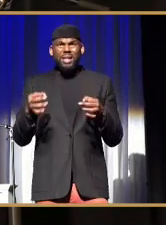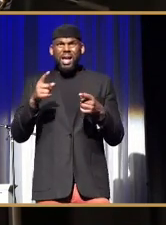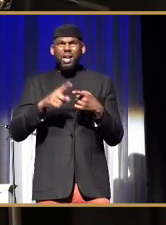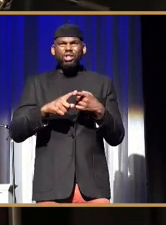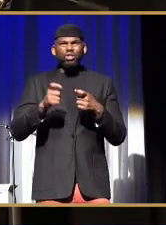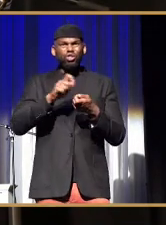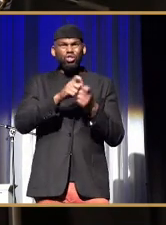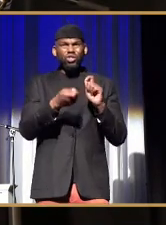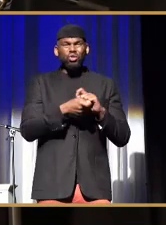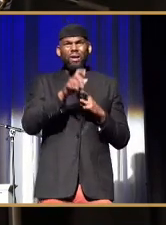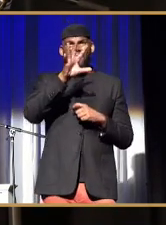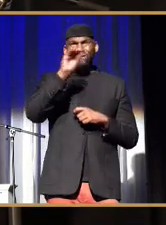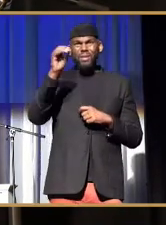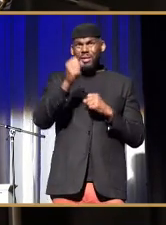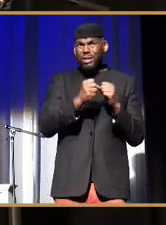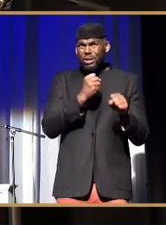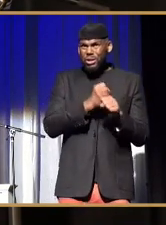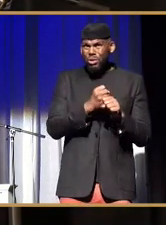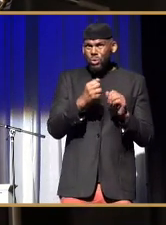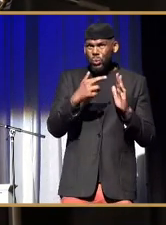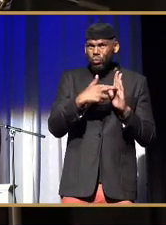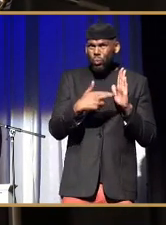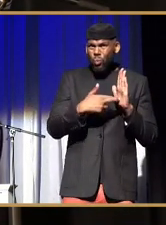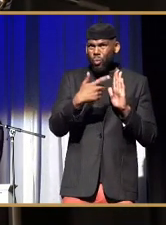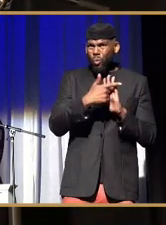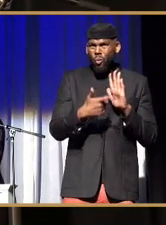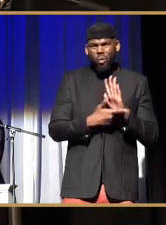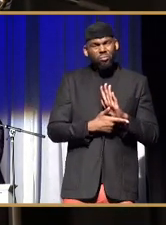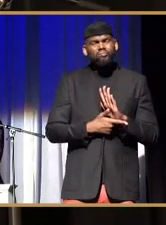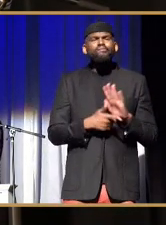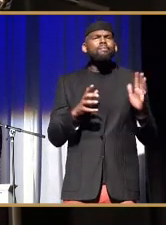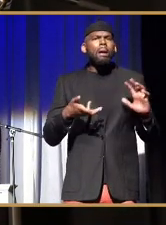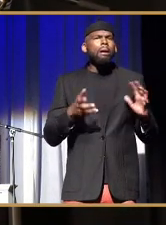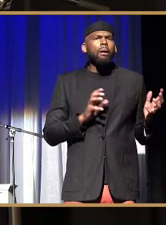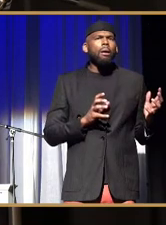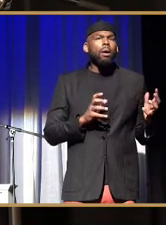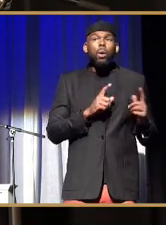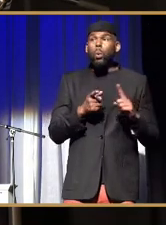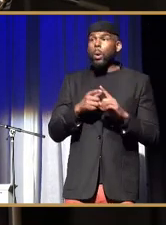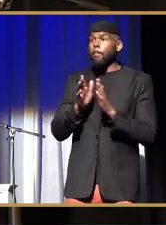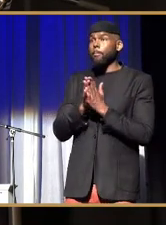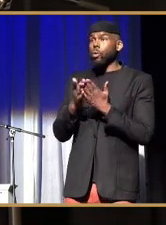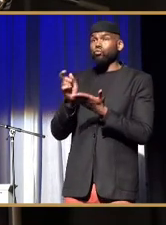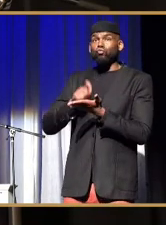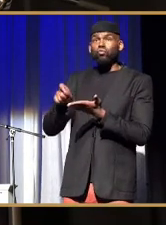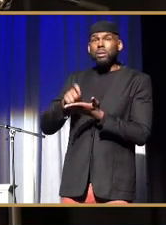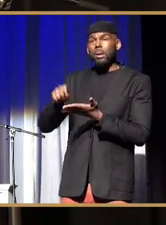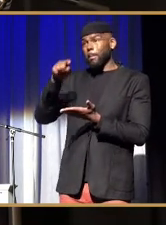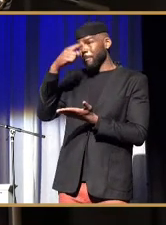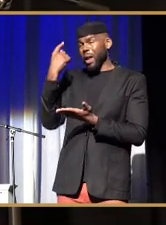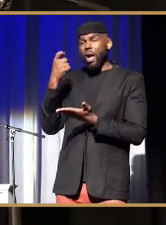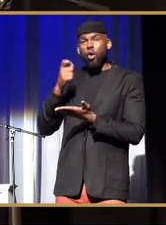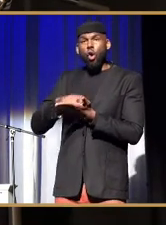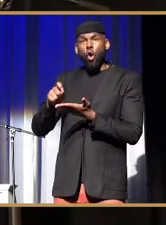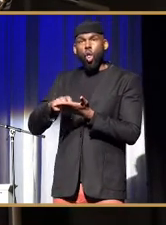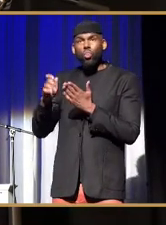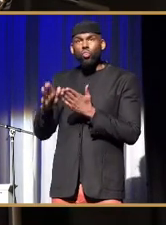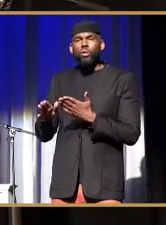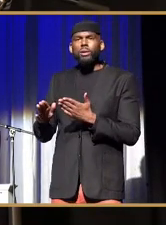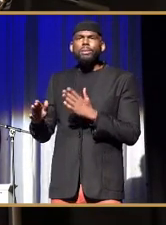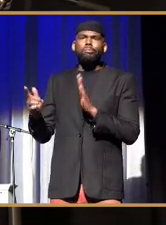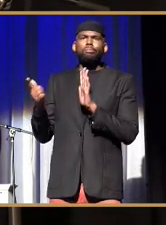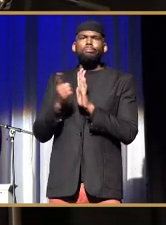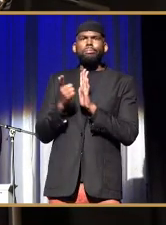50-year precedent. There's chaos. There's chaos when books who are written by black authors are banned in